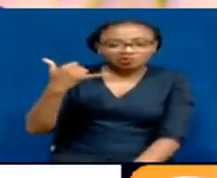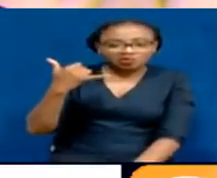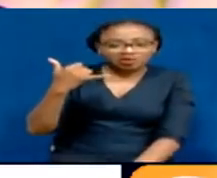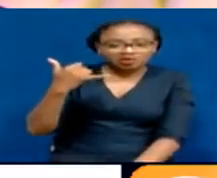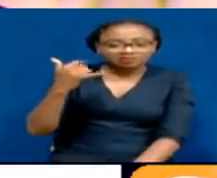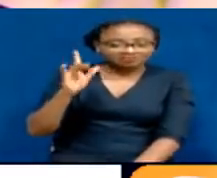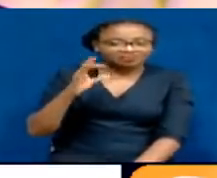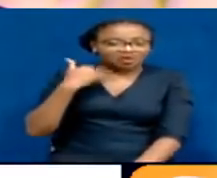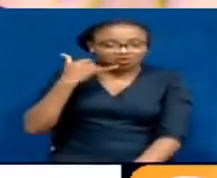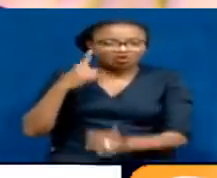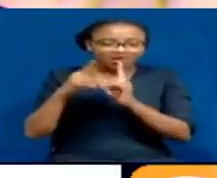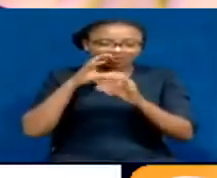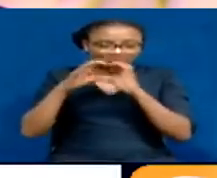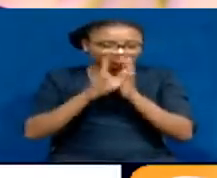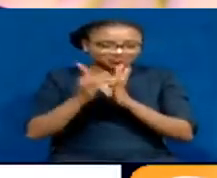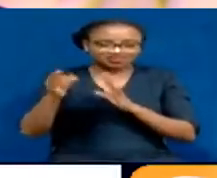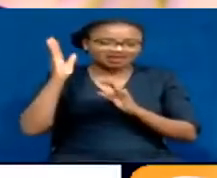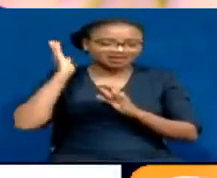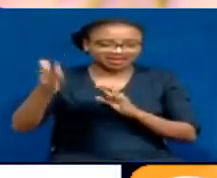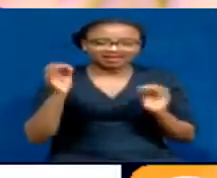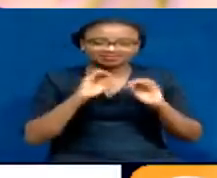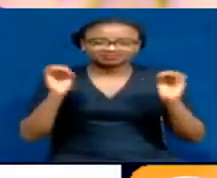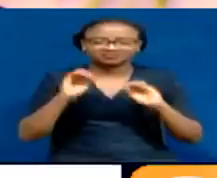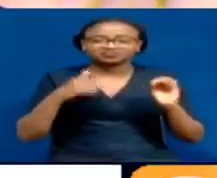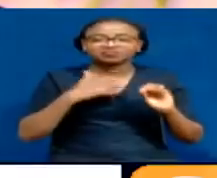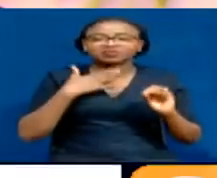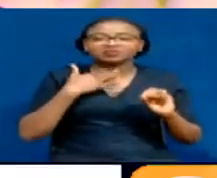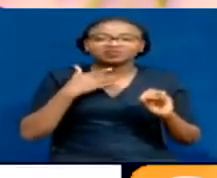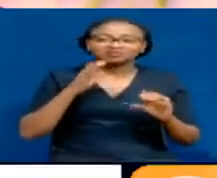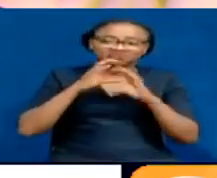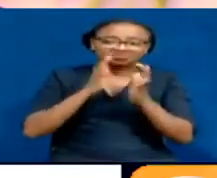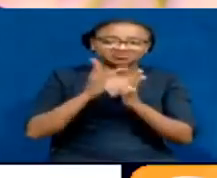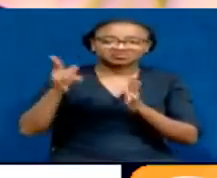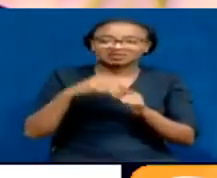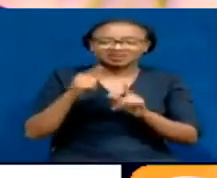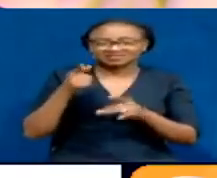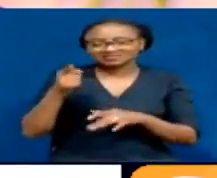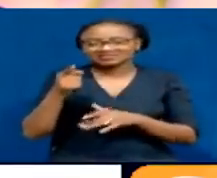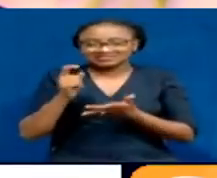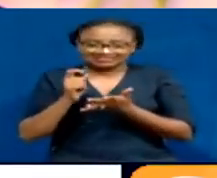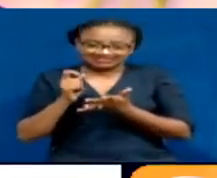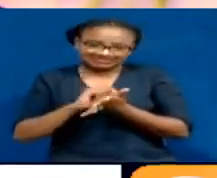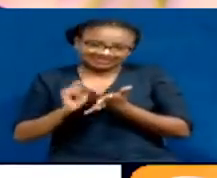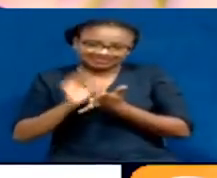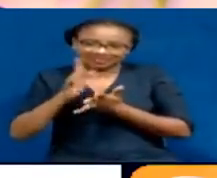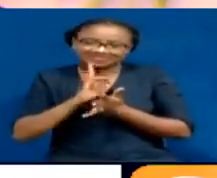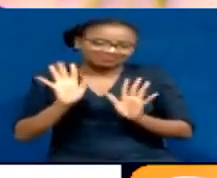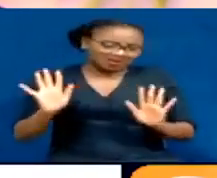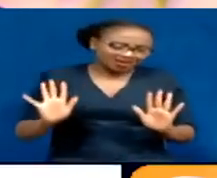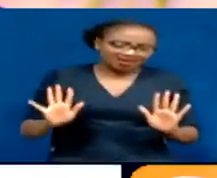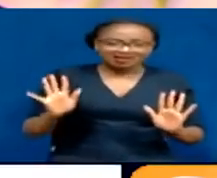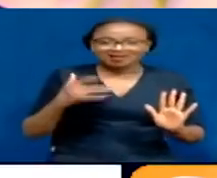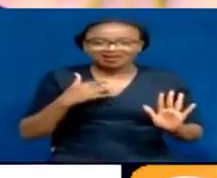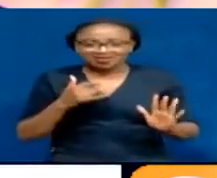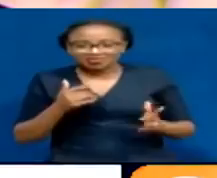did not speak to her. I wanted to, but her assistants told me that it was very hectic. They still